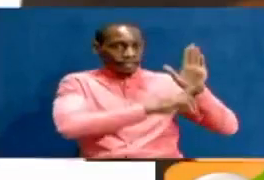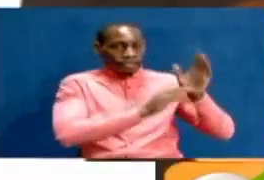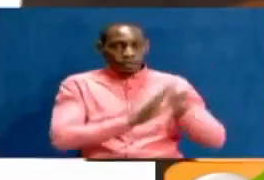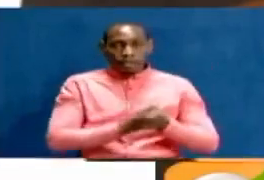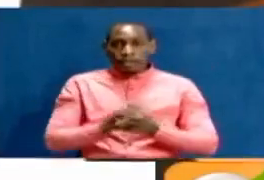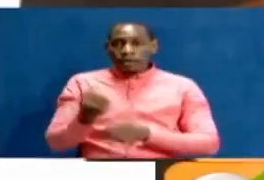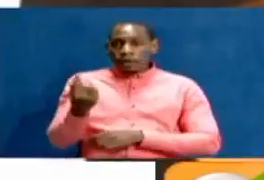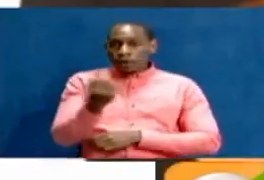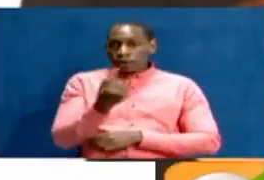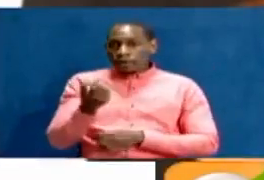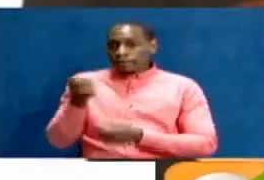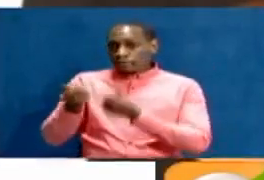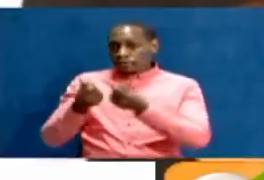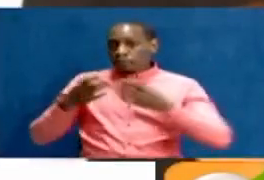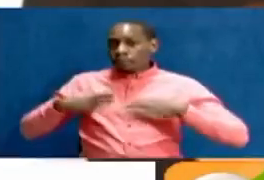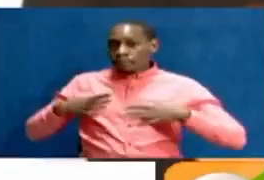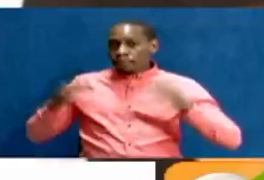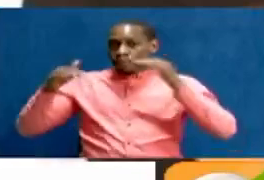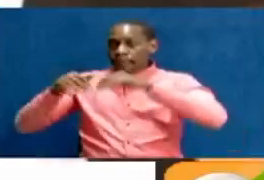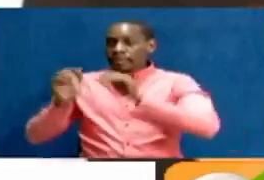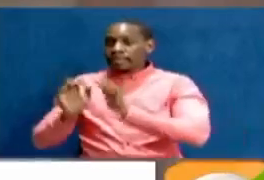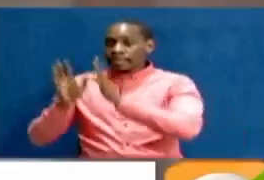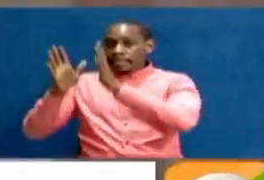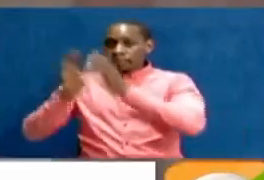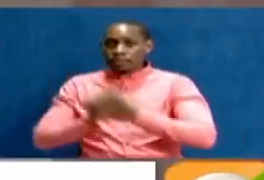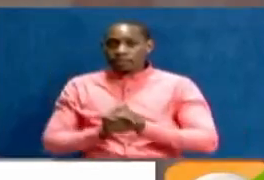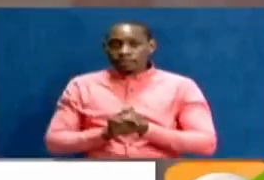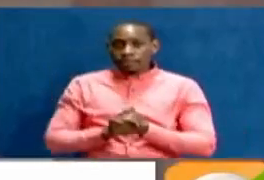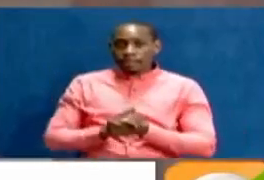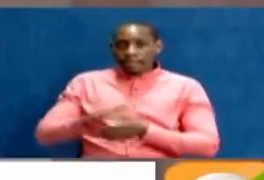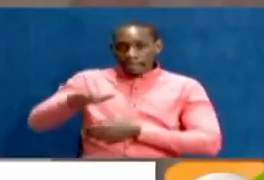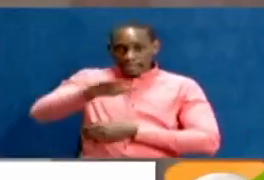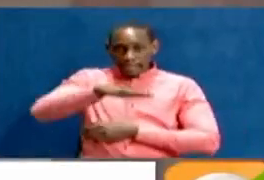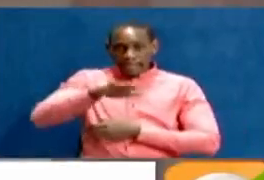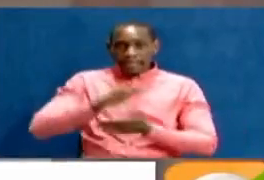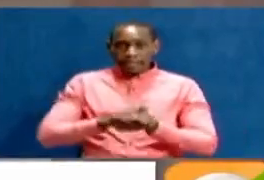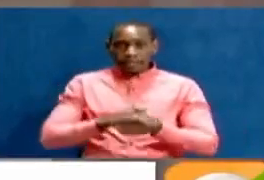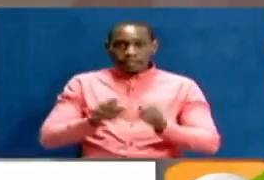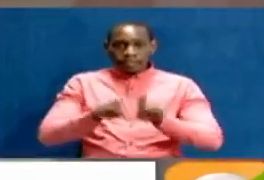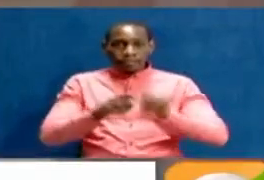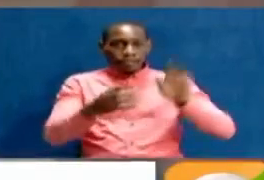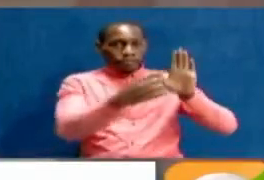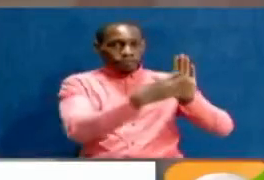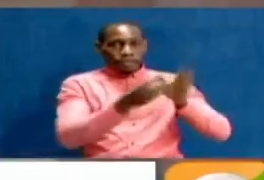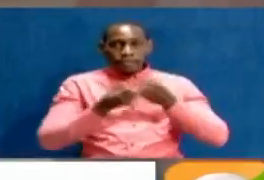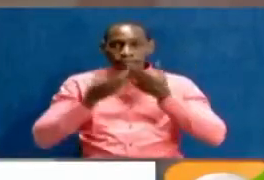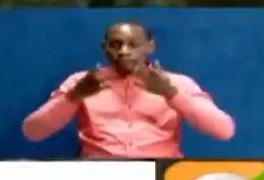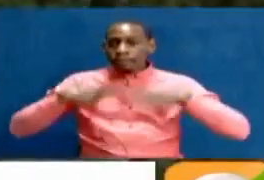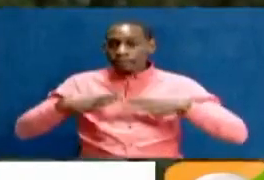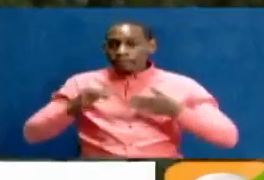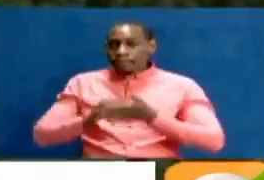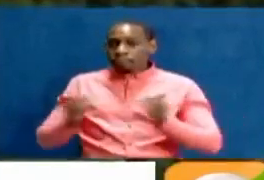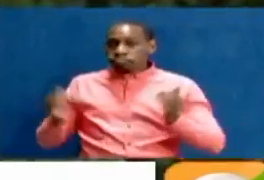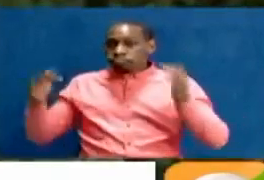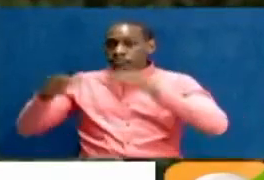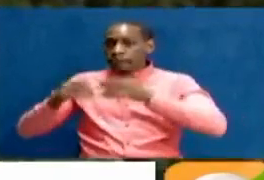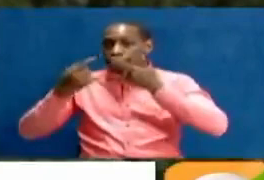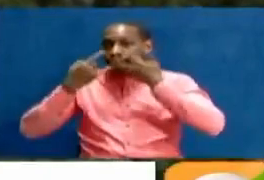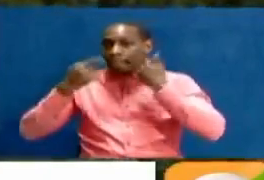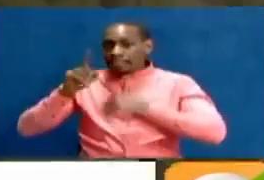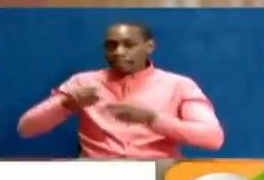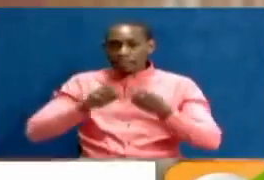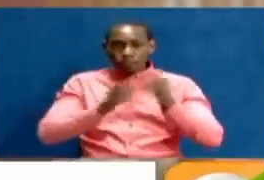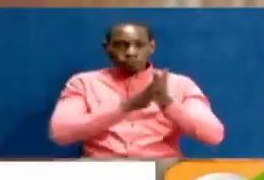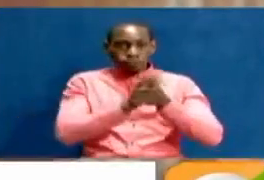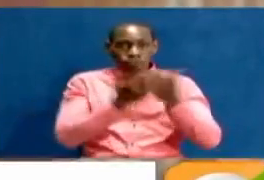measures, only a handful of mourners attended the ceremony. At the compound, while labels reminding those in attendance to wear masks,